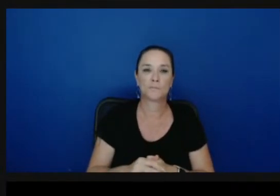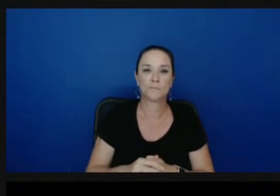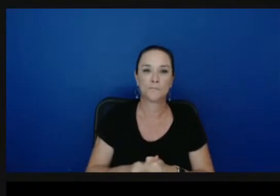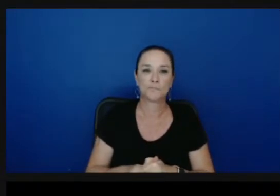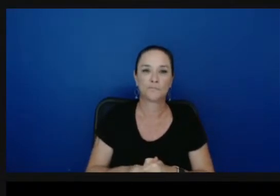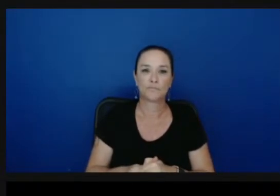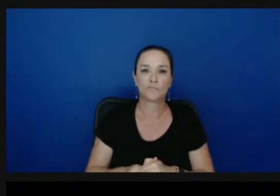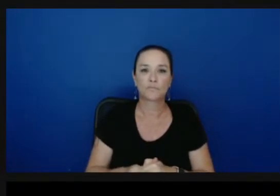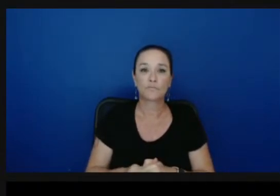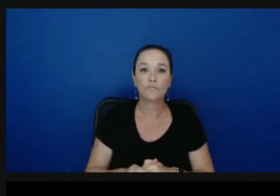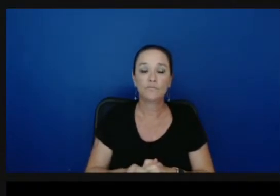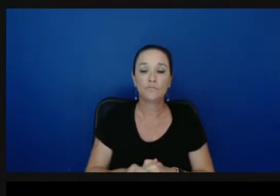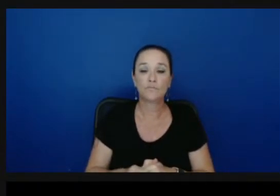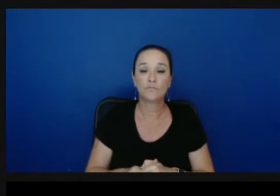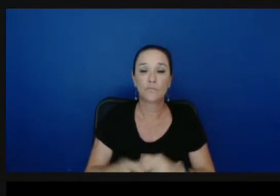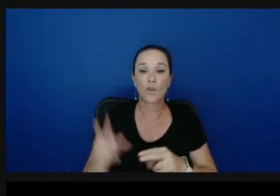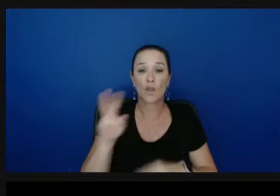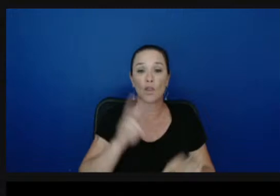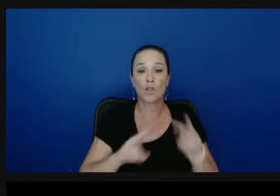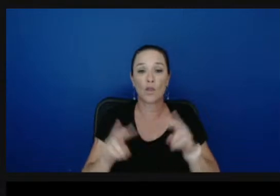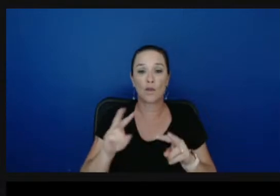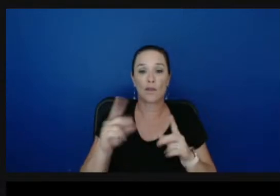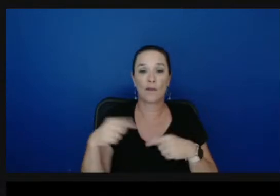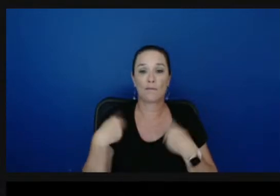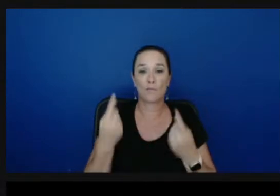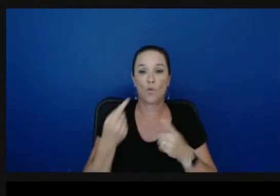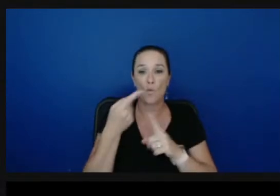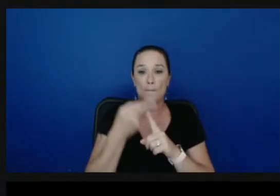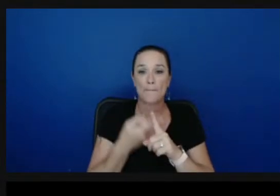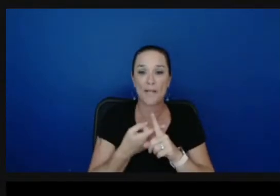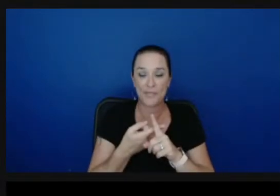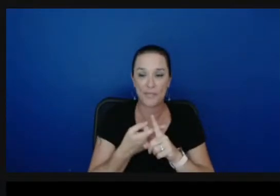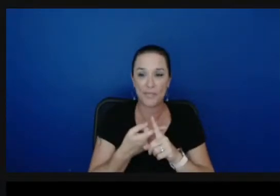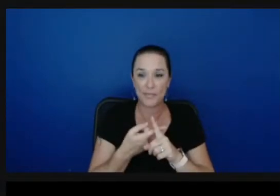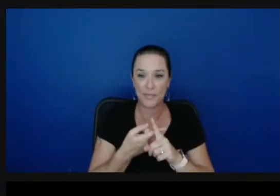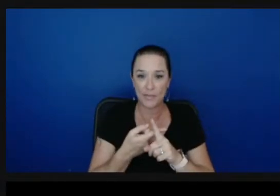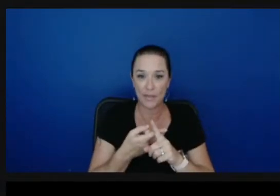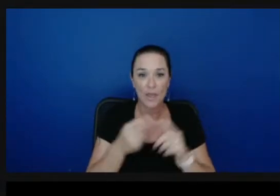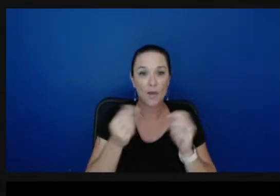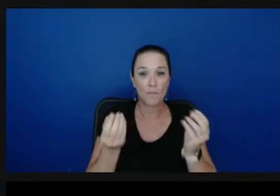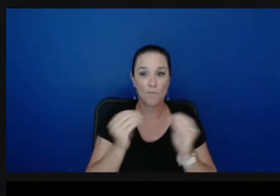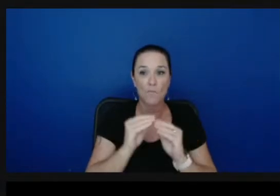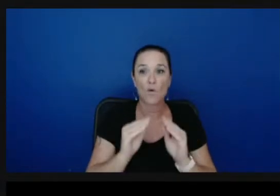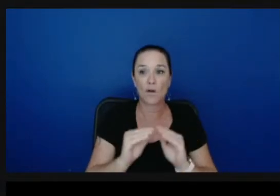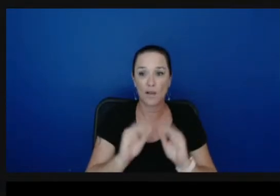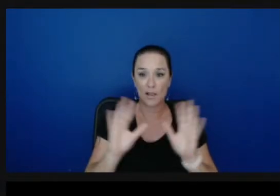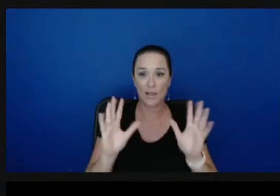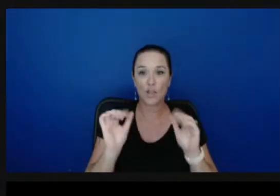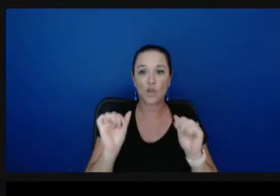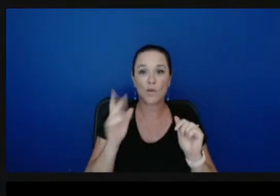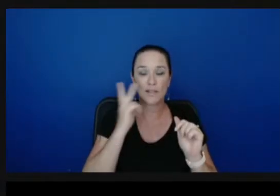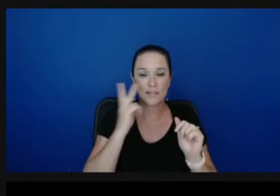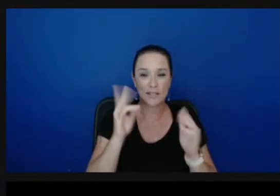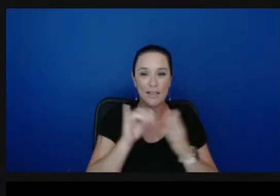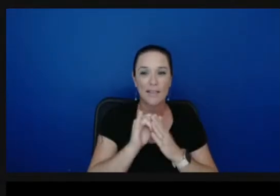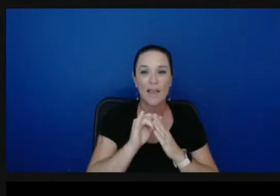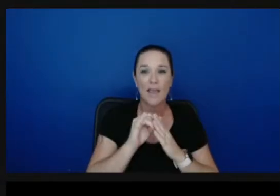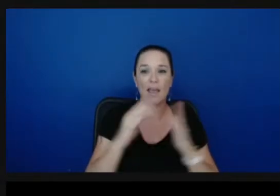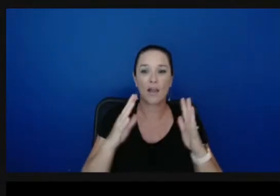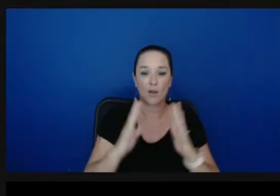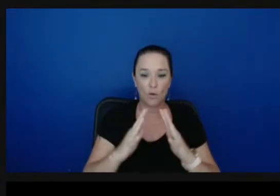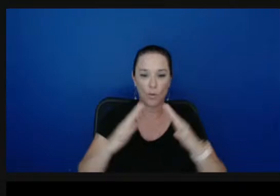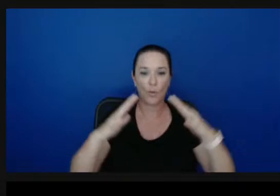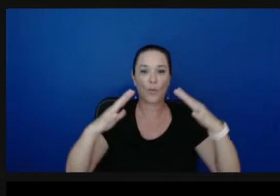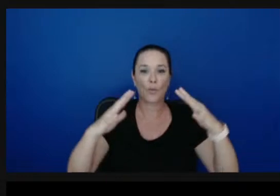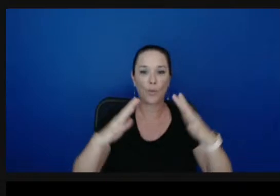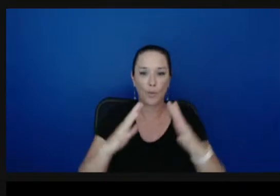So looking out at the last month, zooming out a little bit, more clearly you can see that despite these deflation-inflation cycles that have been occurring over the